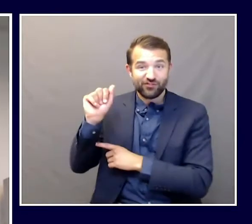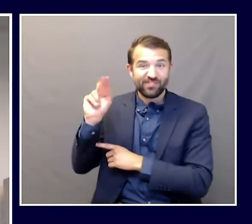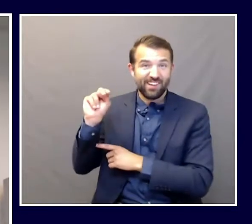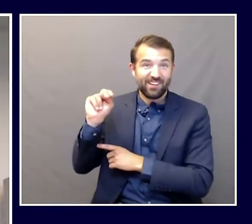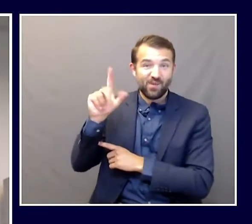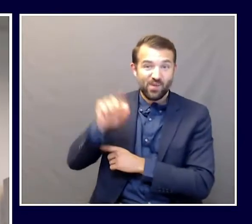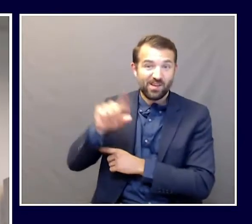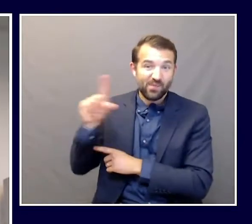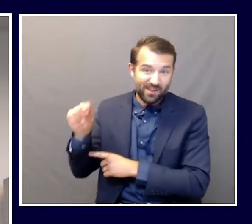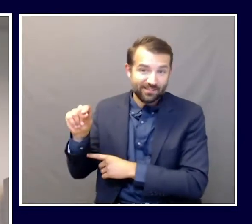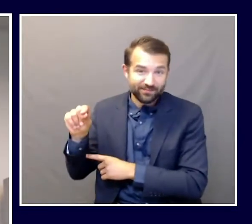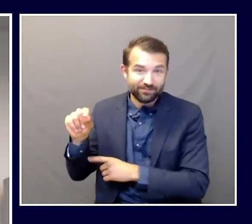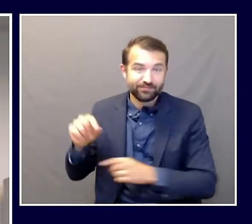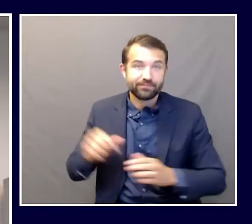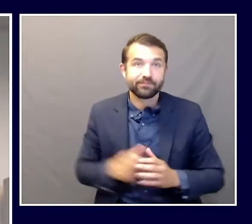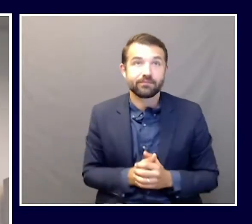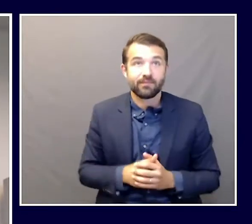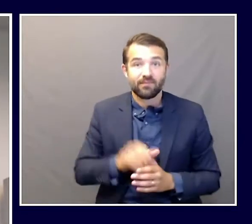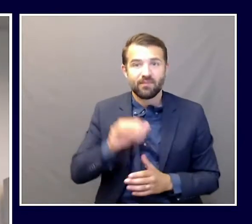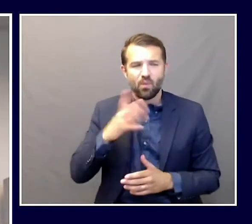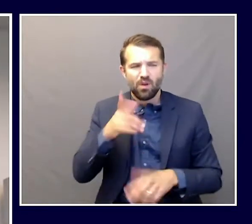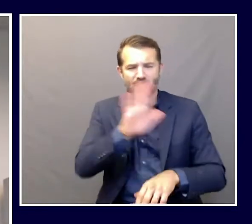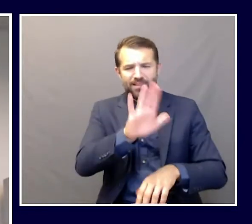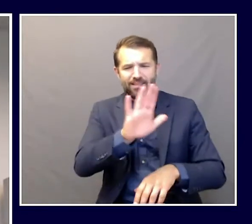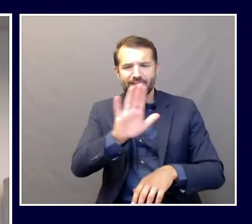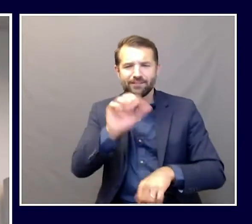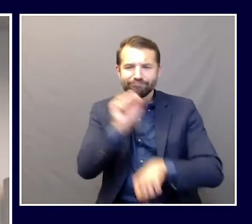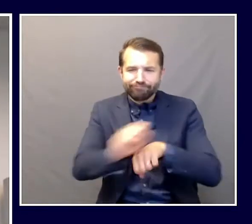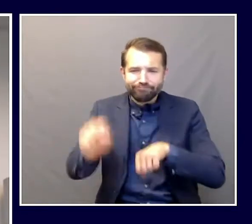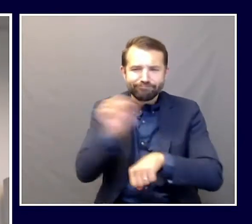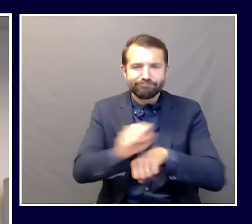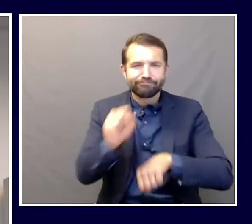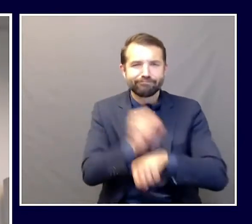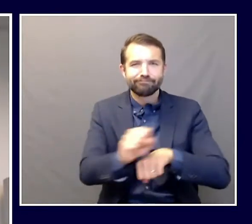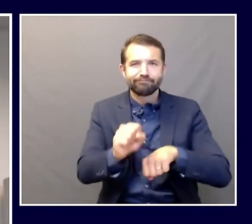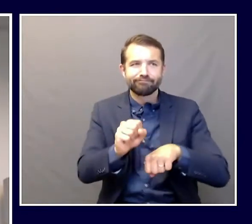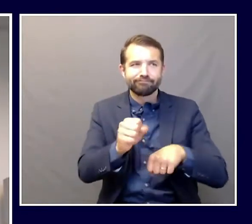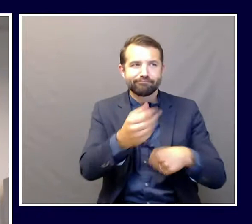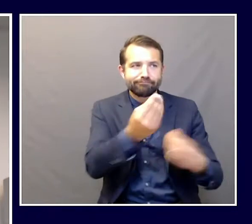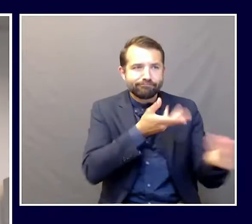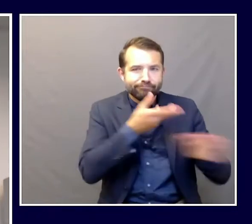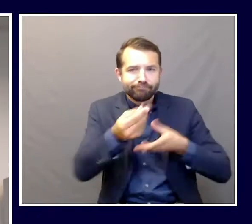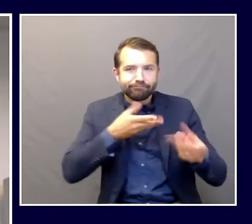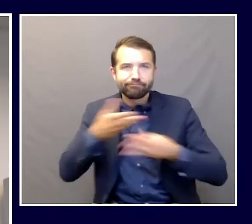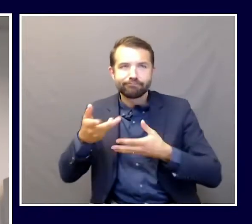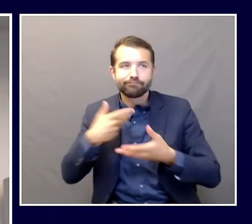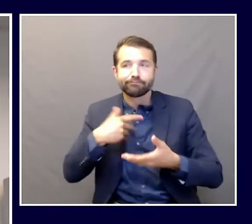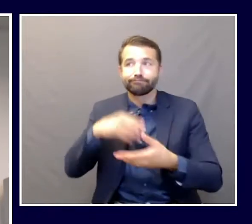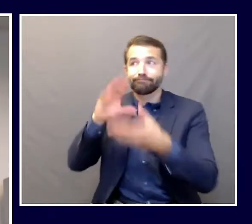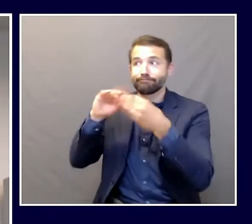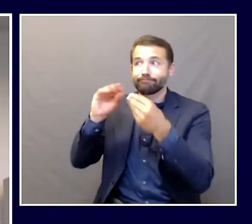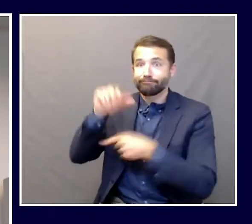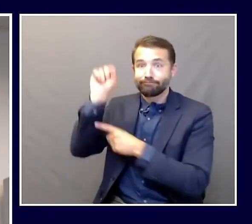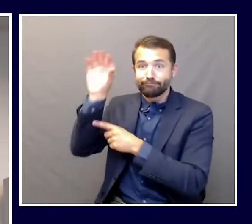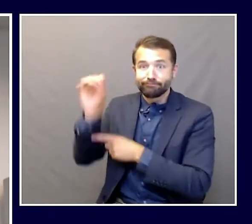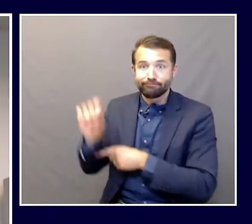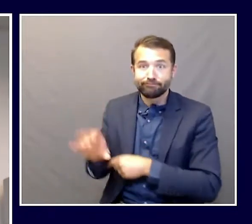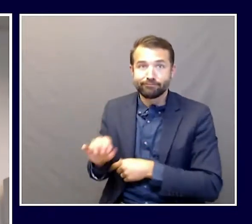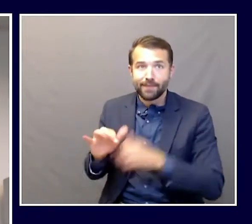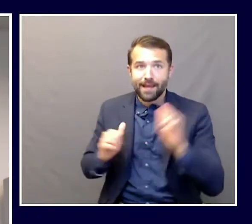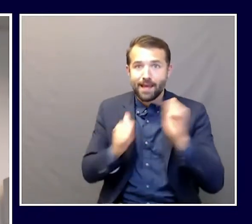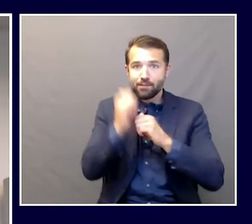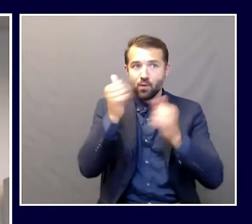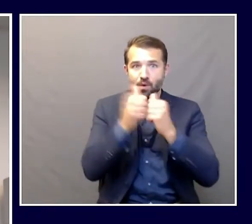that good work, keep the people of Maine informed, as well as to pull back the curtain and talk about, with passionate and